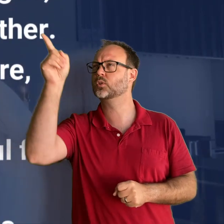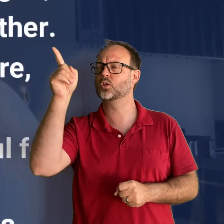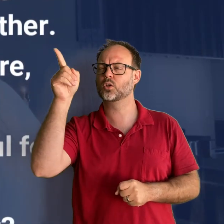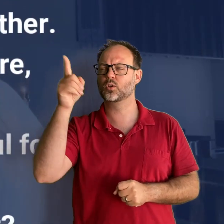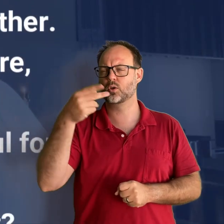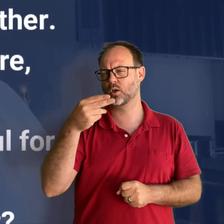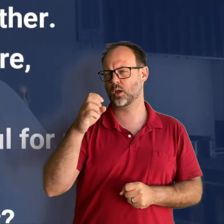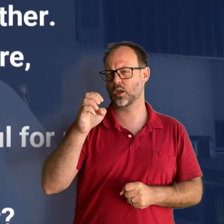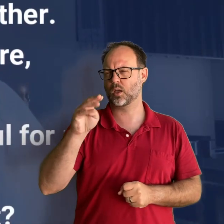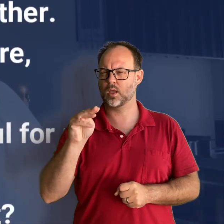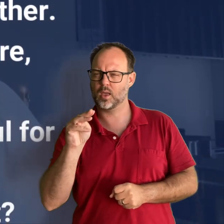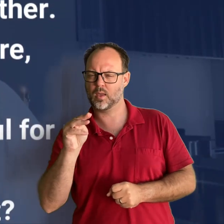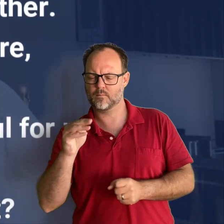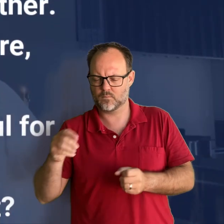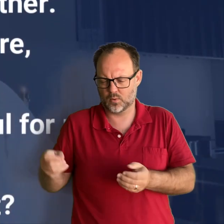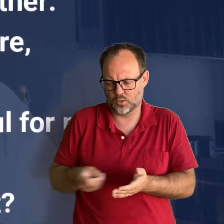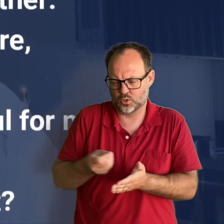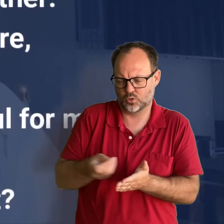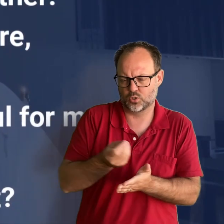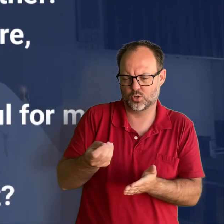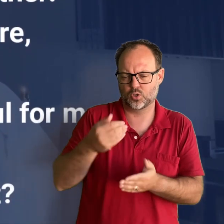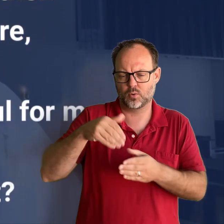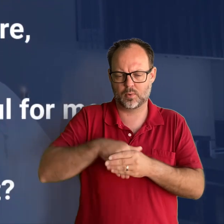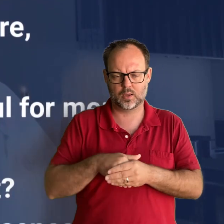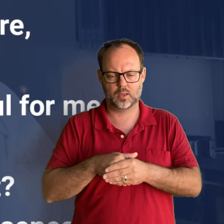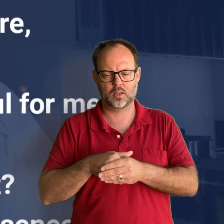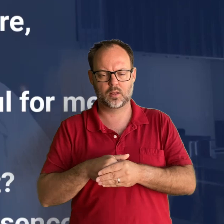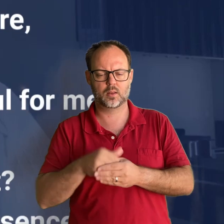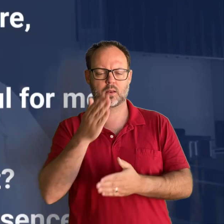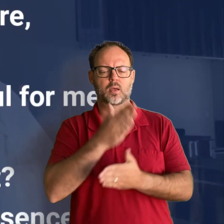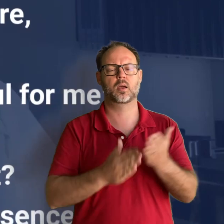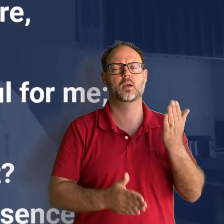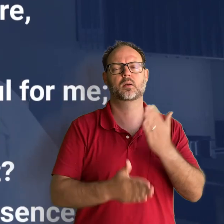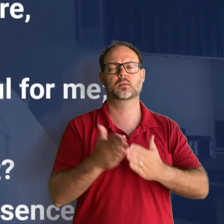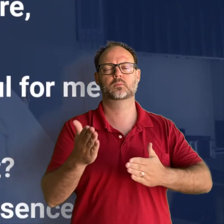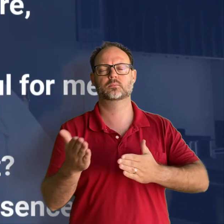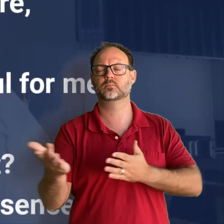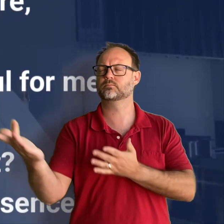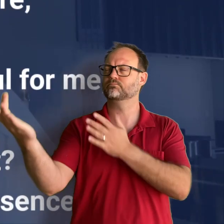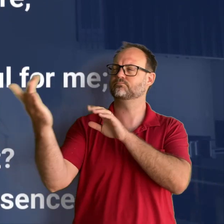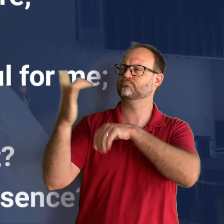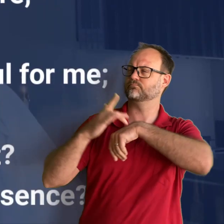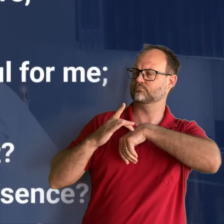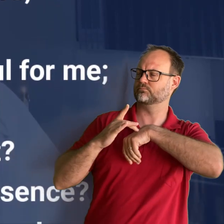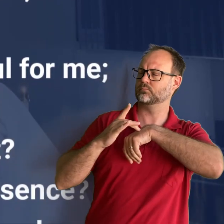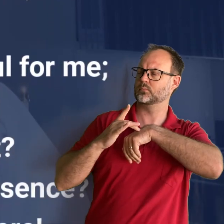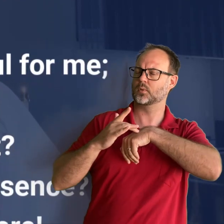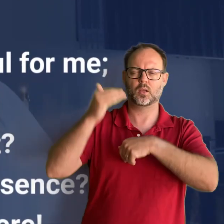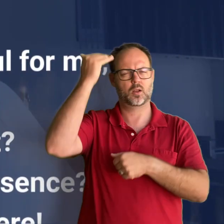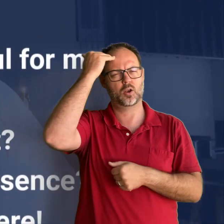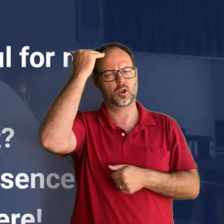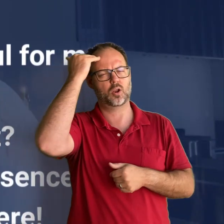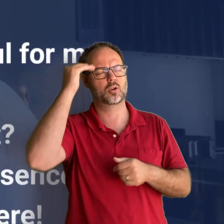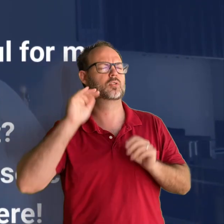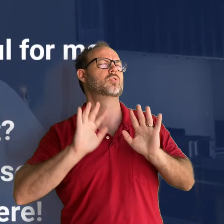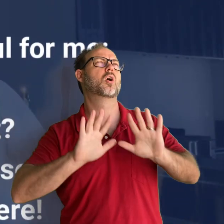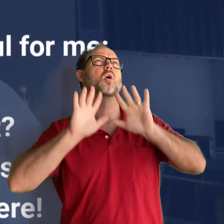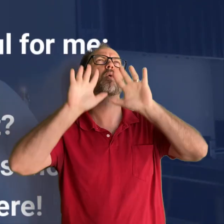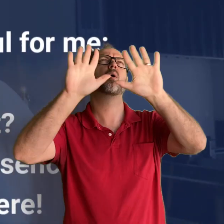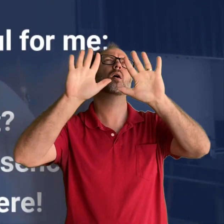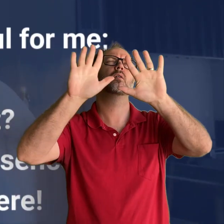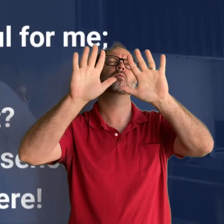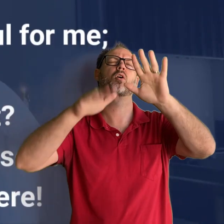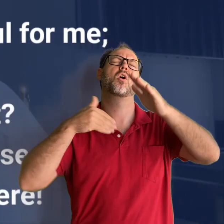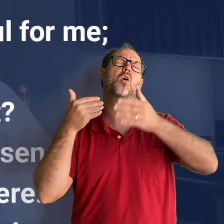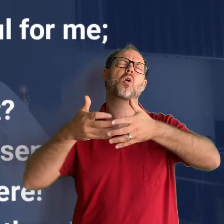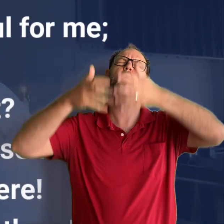You hem me in, behind and before. You lay your hand upon me. Such knowledge is too wonderful for